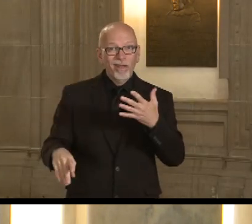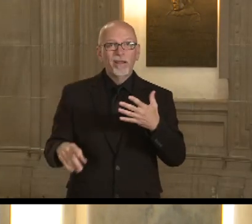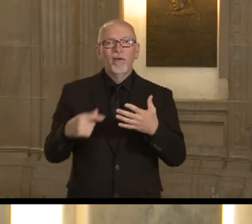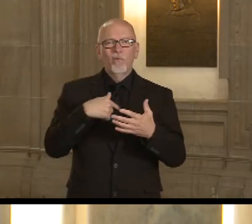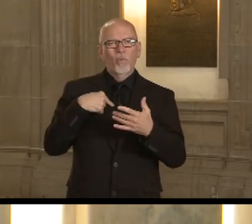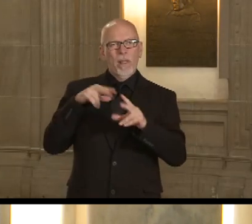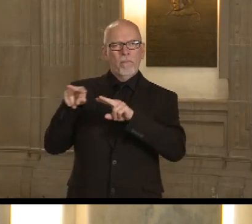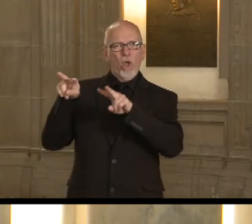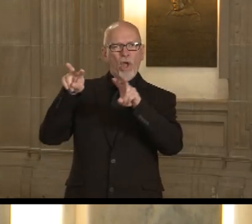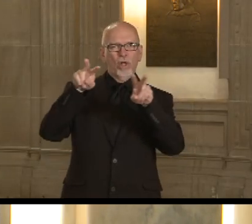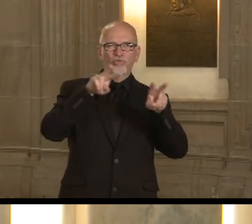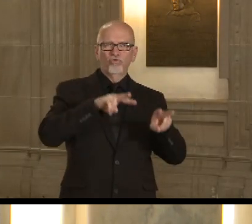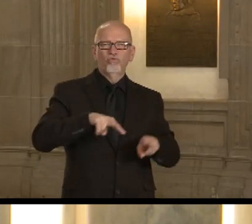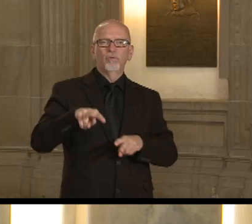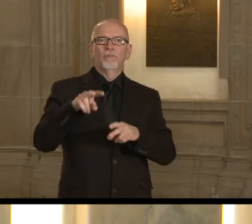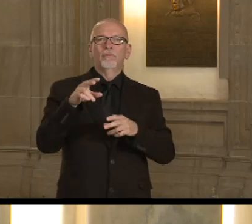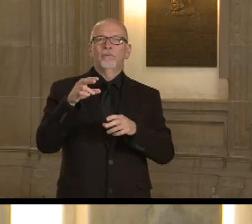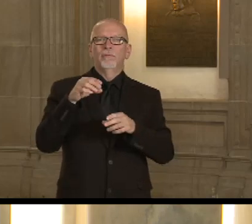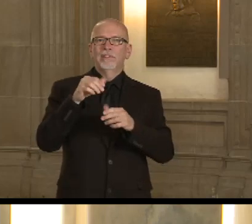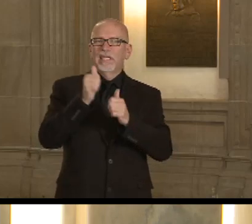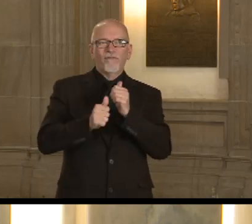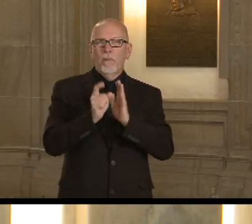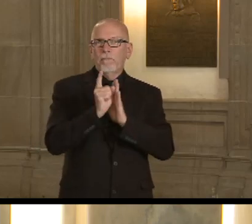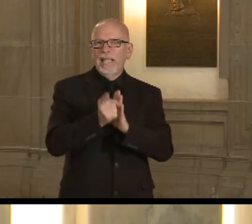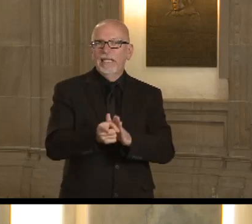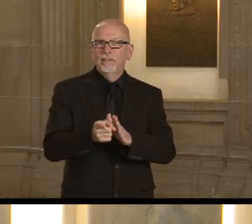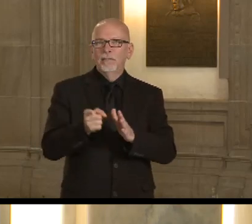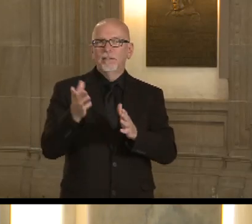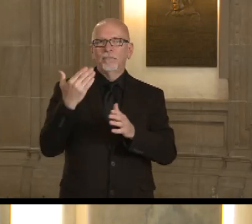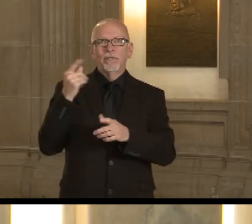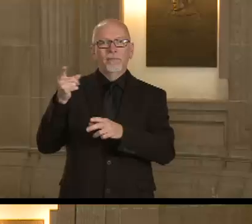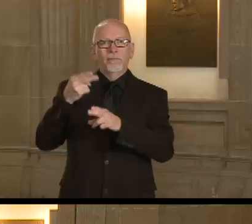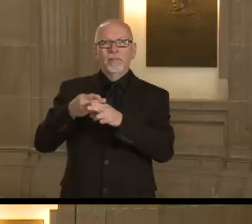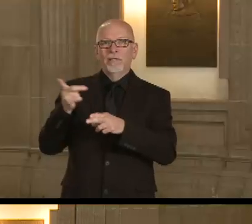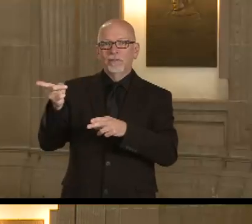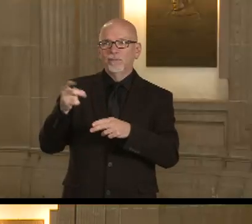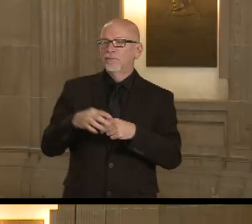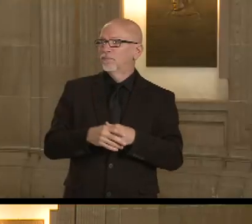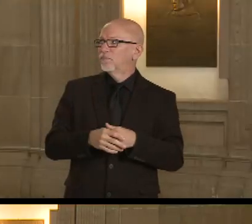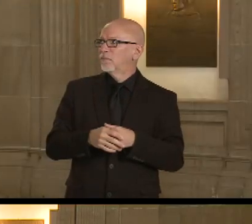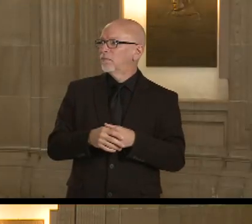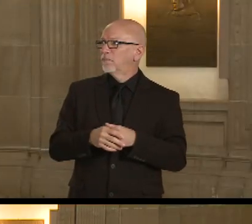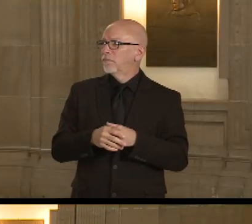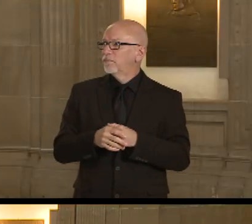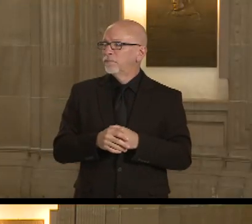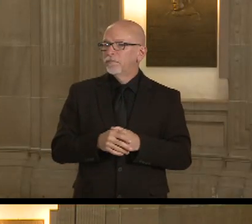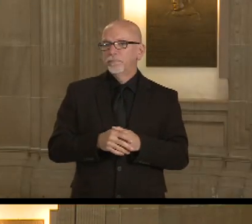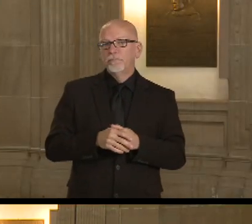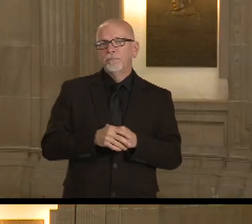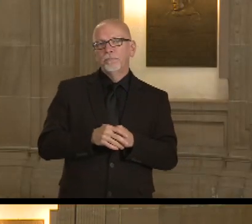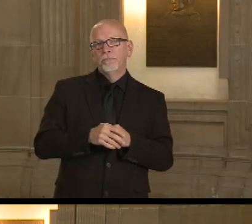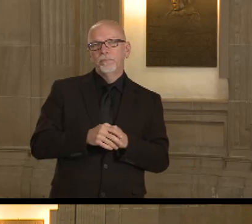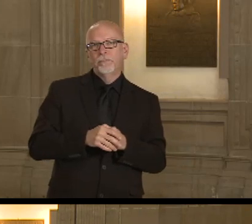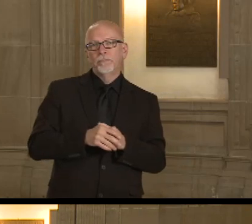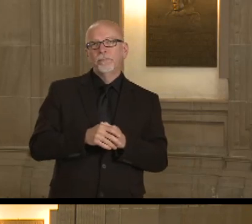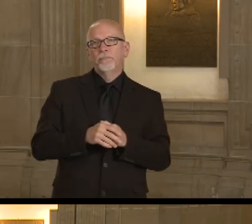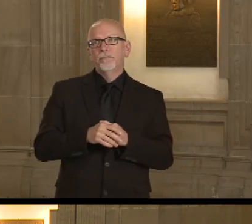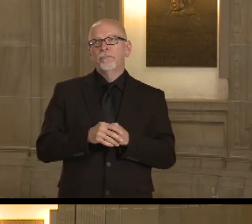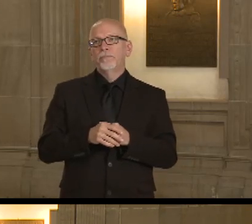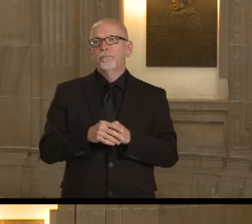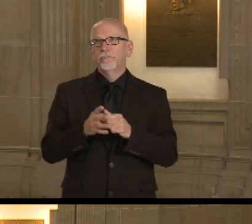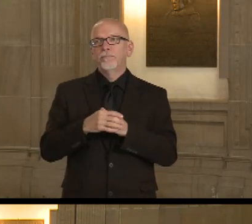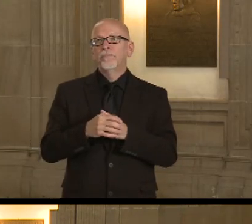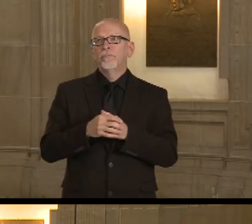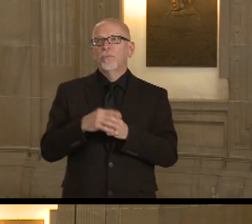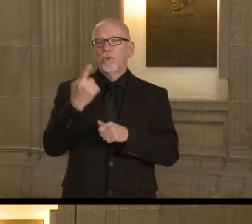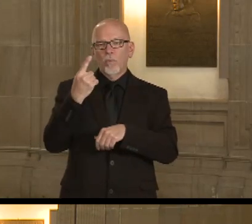monitoring on a minute-by-minute basis. You mentioned we talked frequently. I think